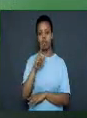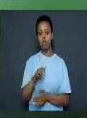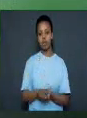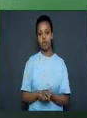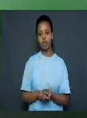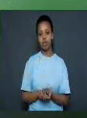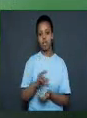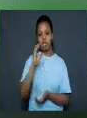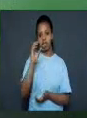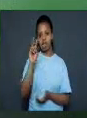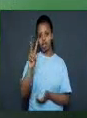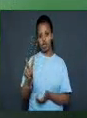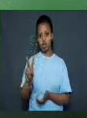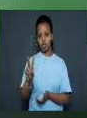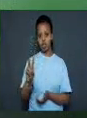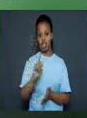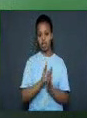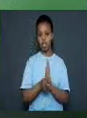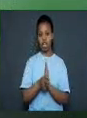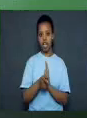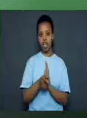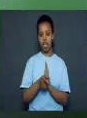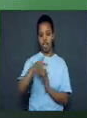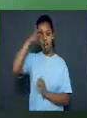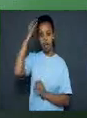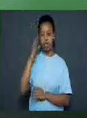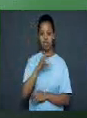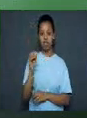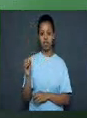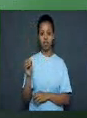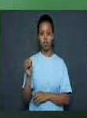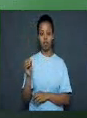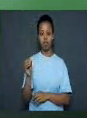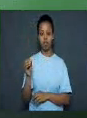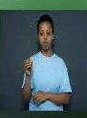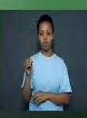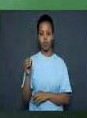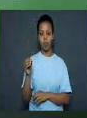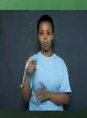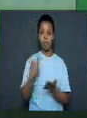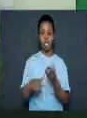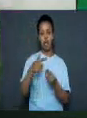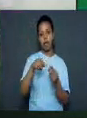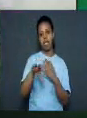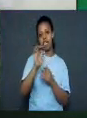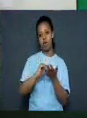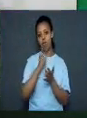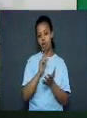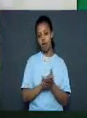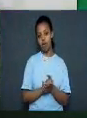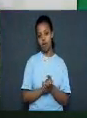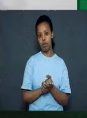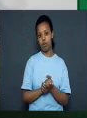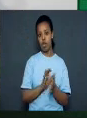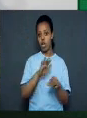Carnivores like lions and wolves are also found in grasslands.